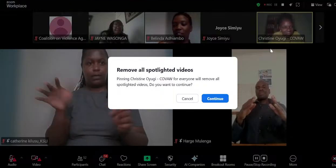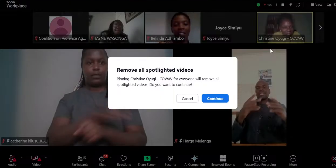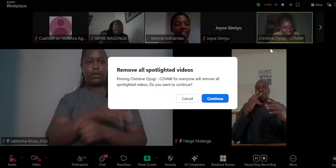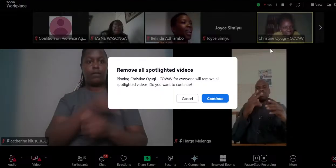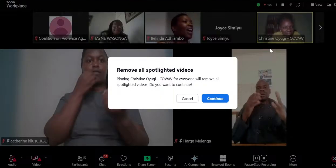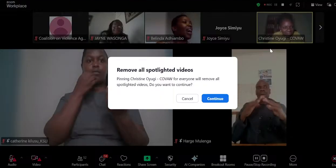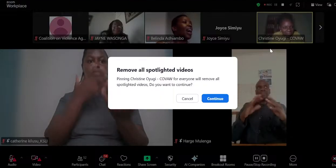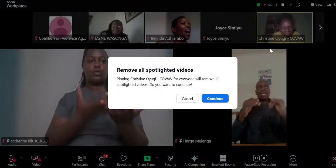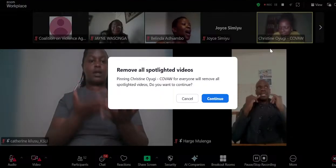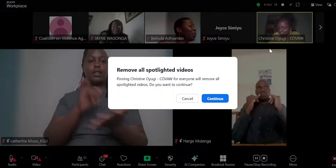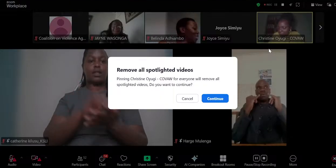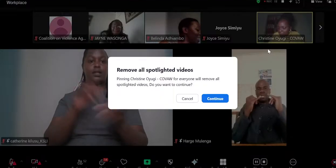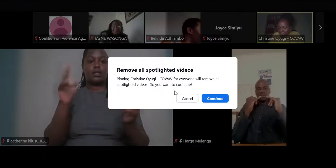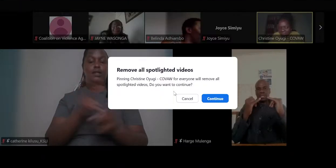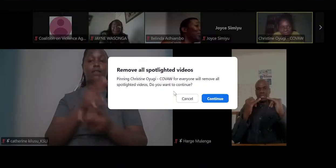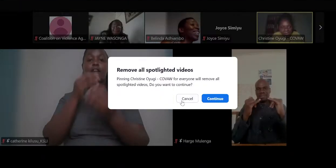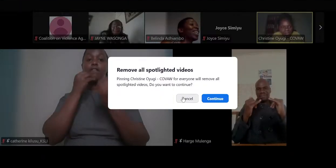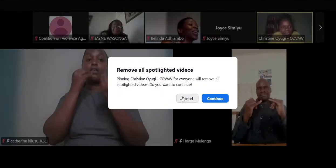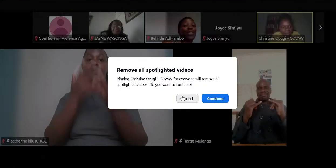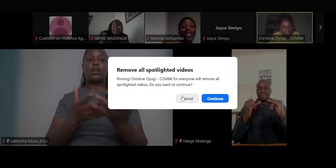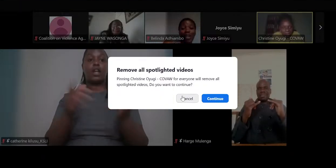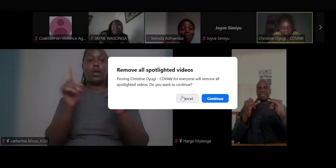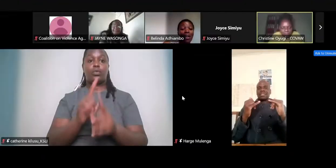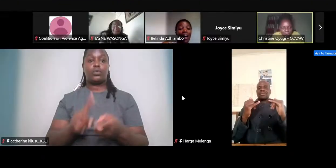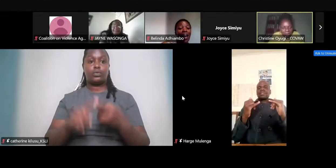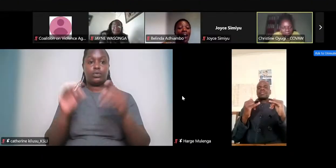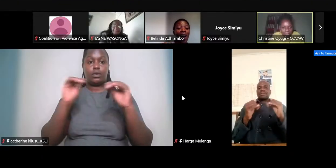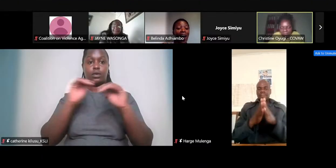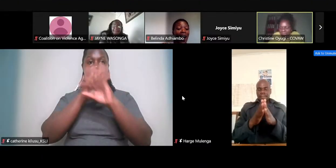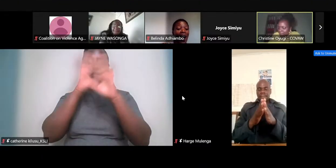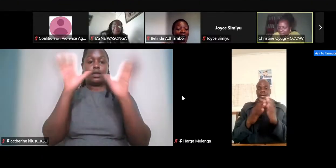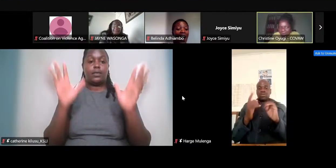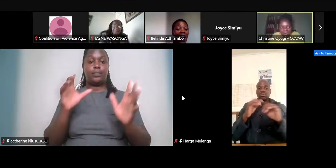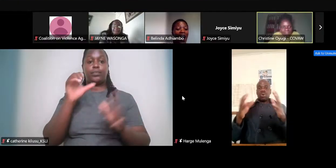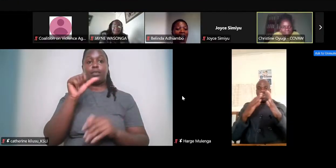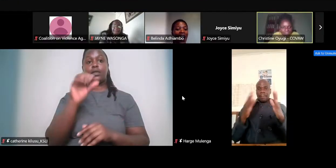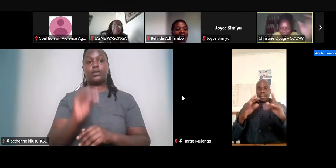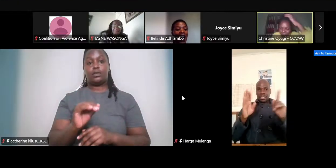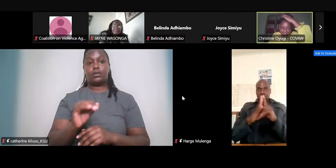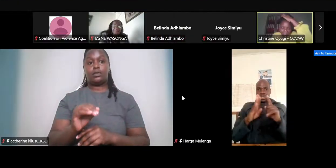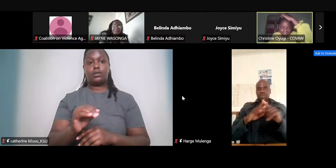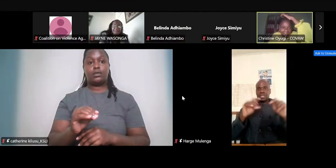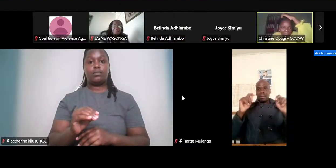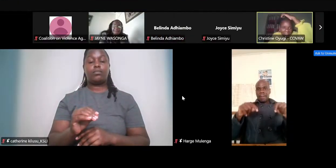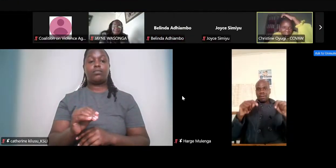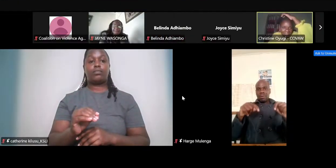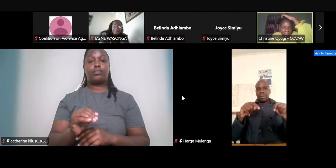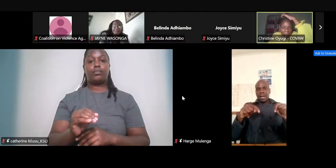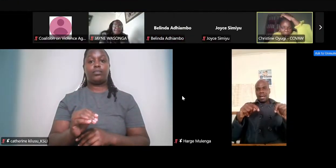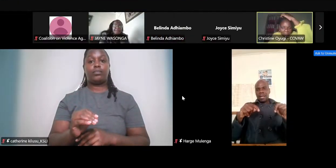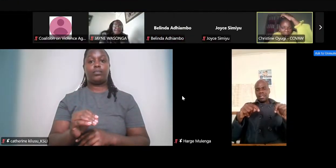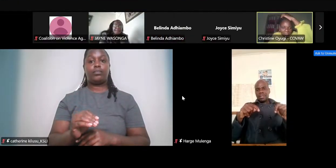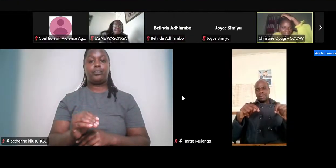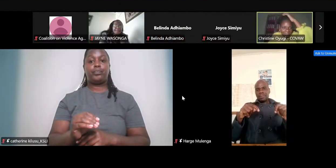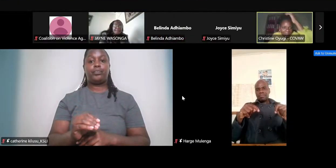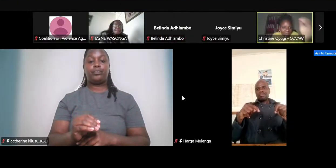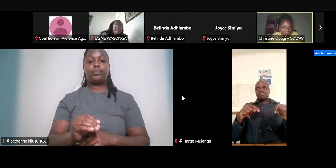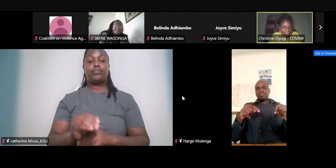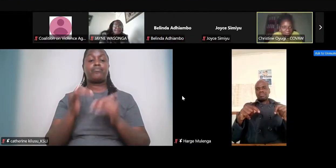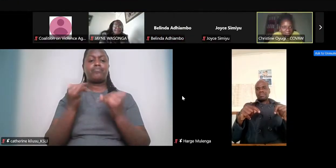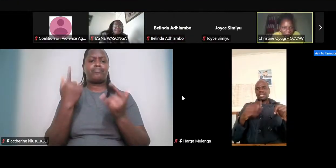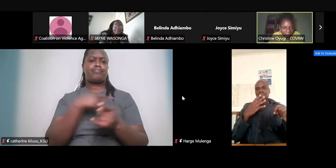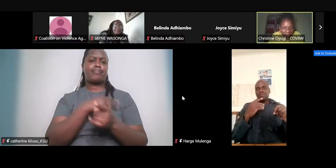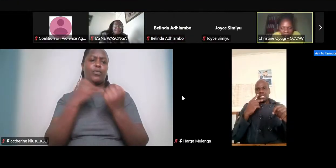very informative and very eye-opening. So we are having some comments and